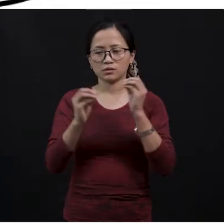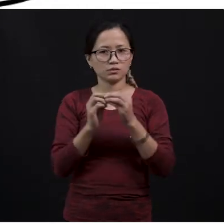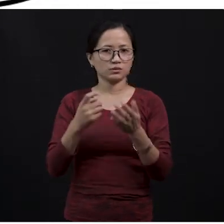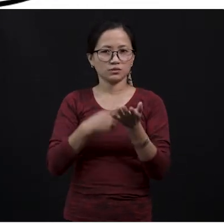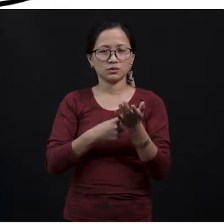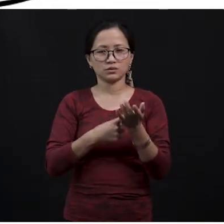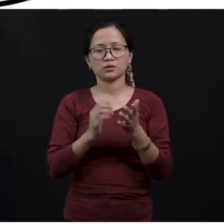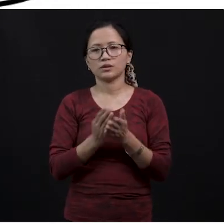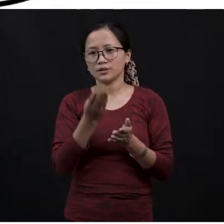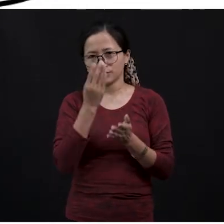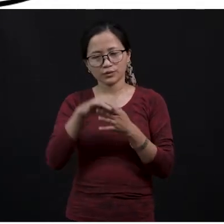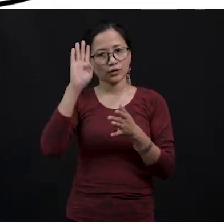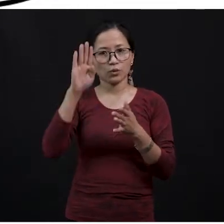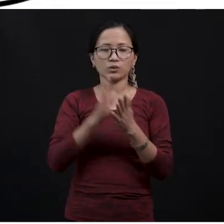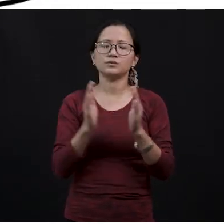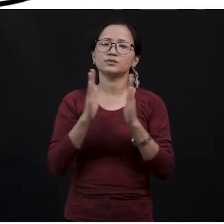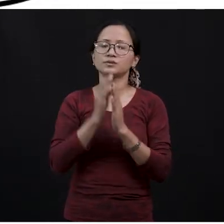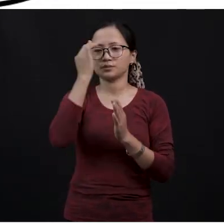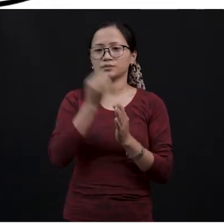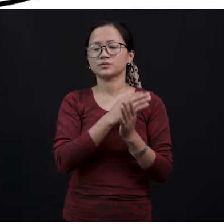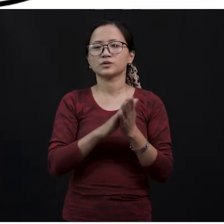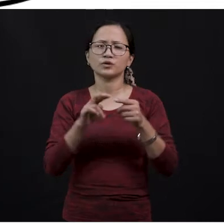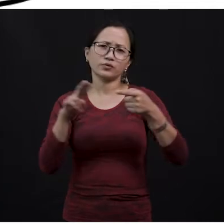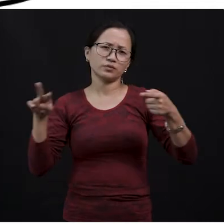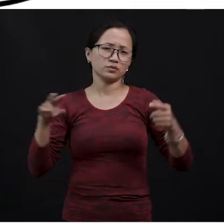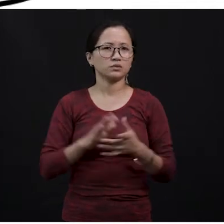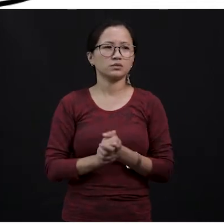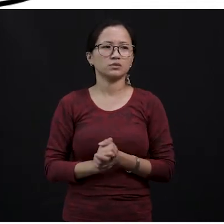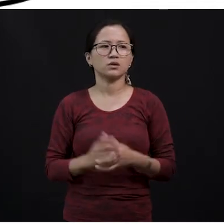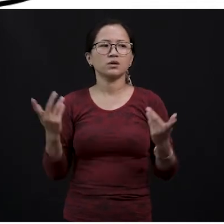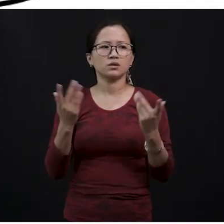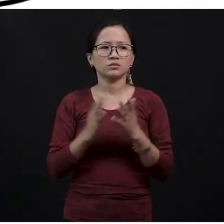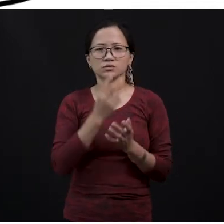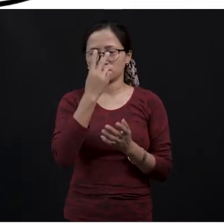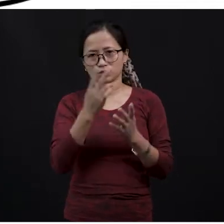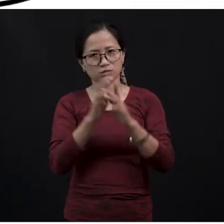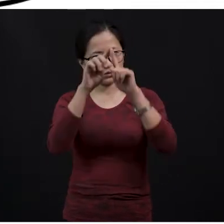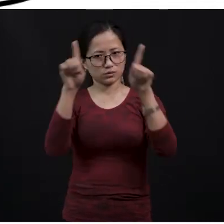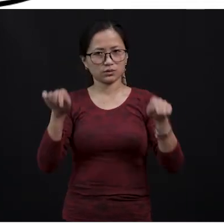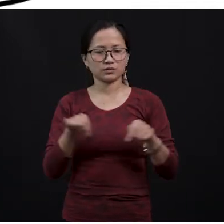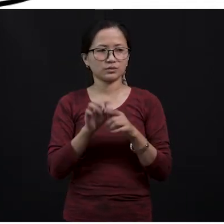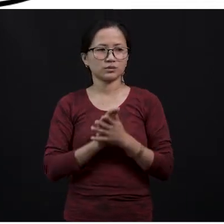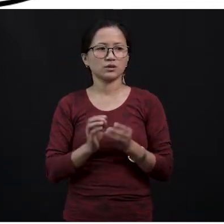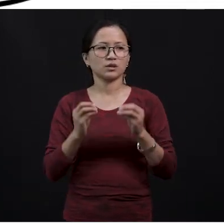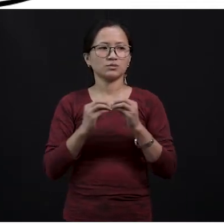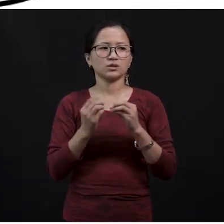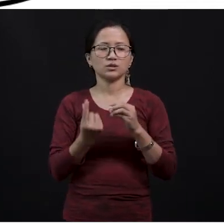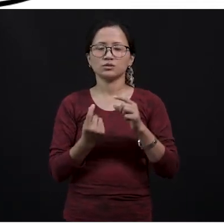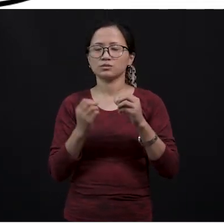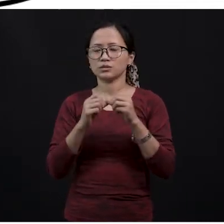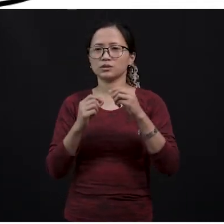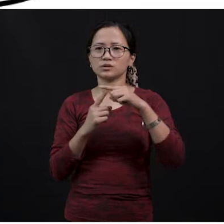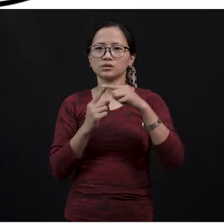to China as the Sultan's envoy to the Mongol ruler. So this is how Battuta looked like, and he was sent to China,